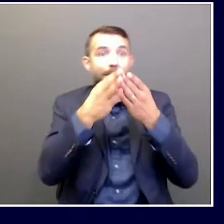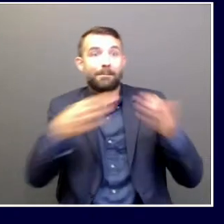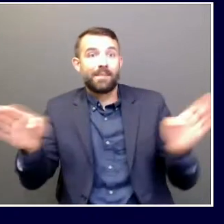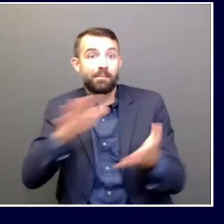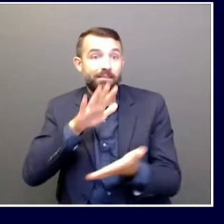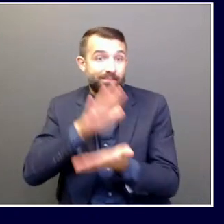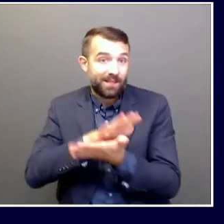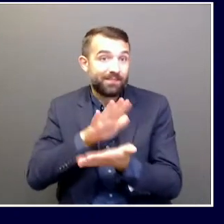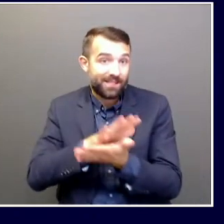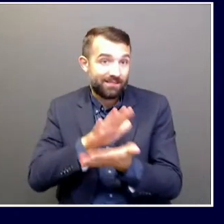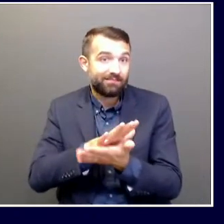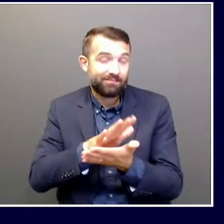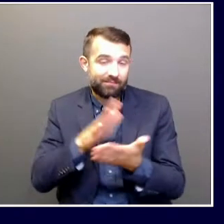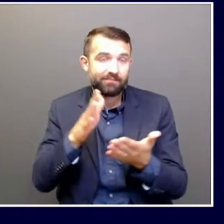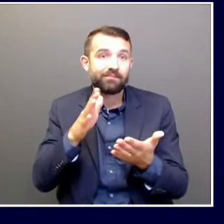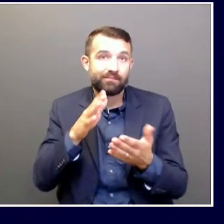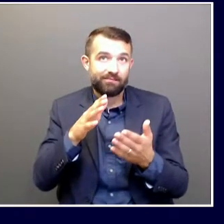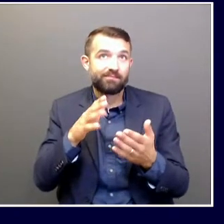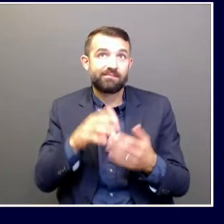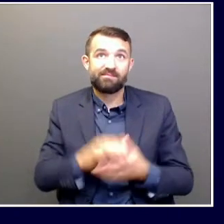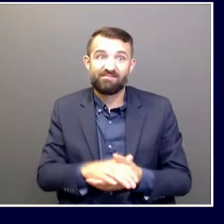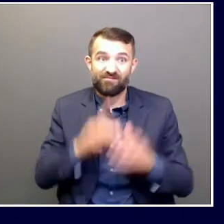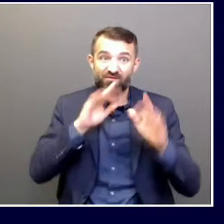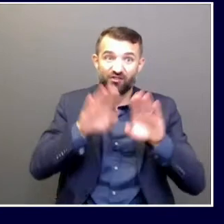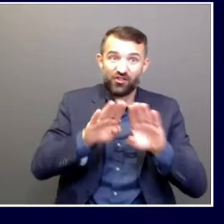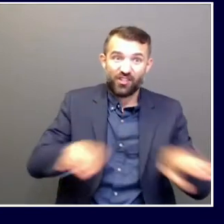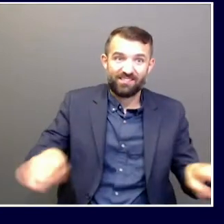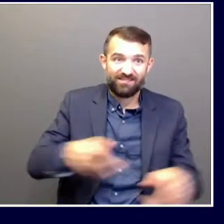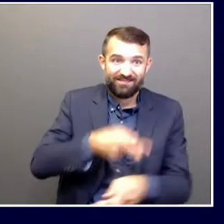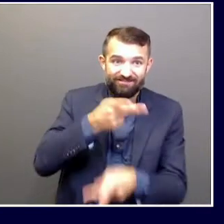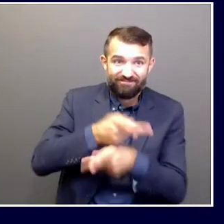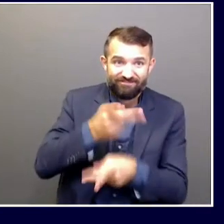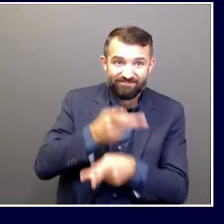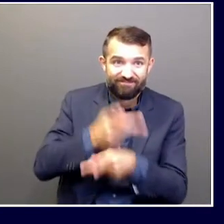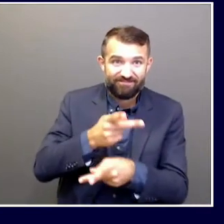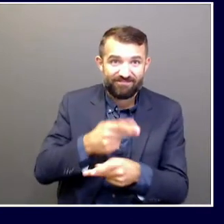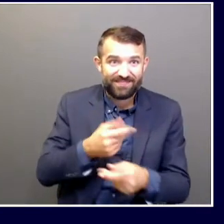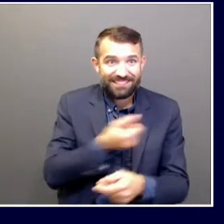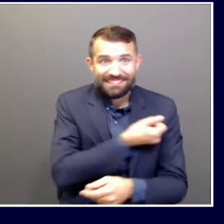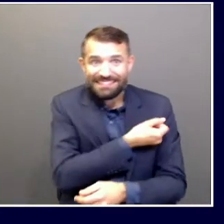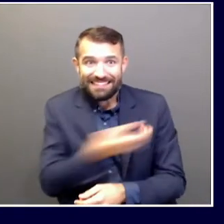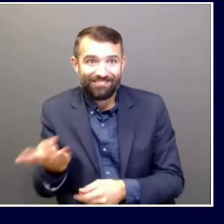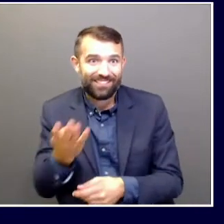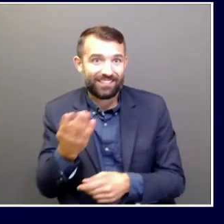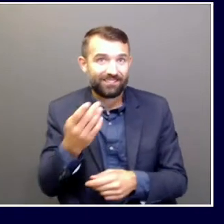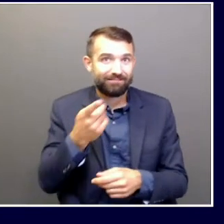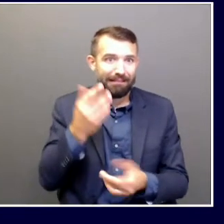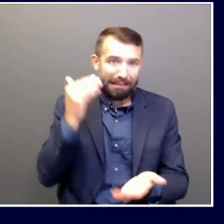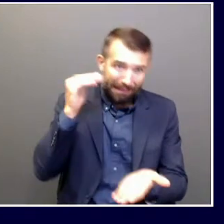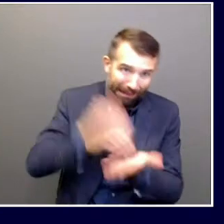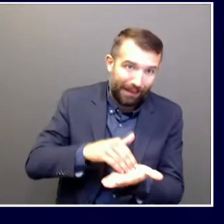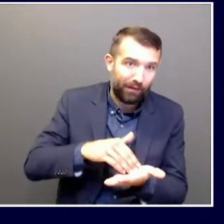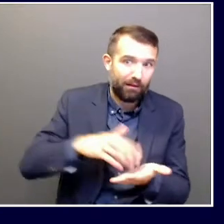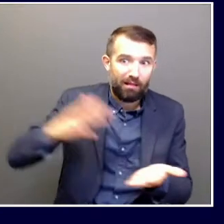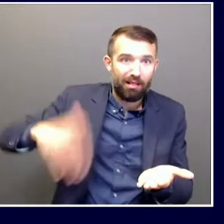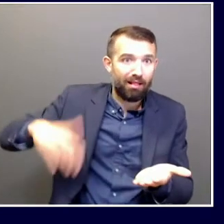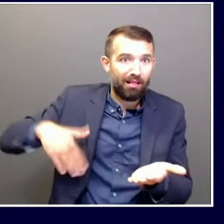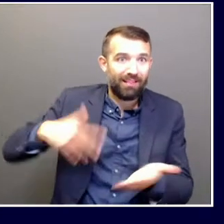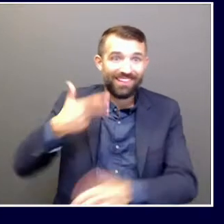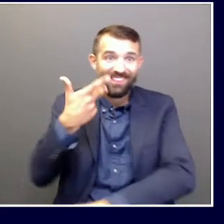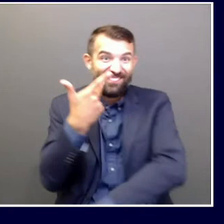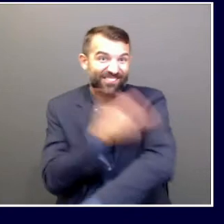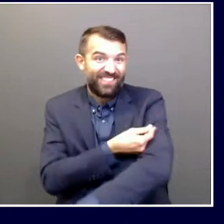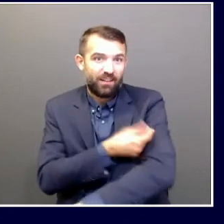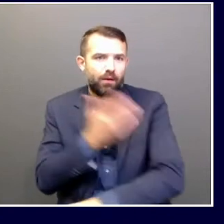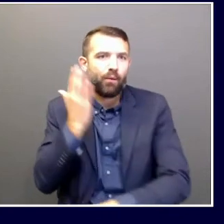them, many of them not old enough to be eligible to be vaccinated yet. We owe something to